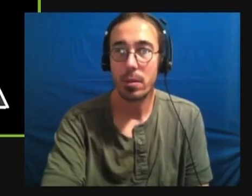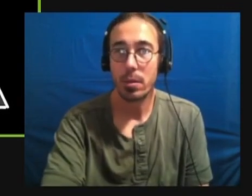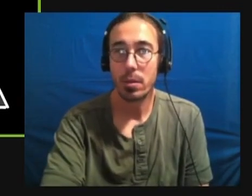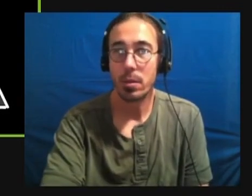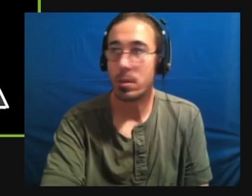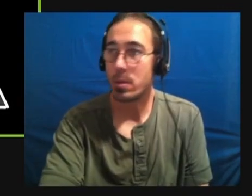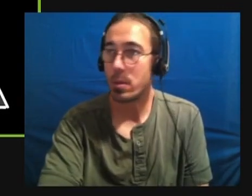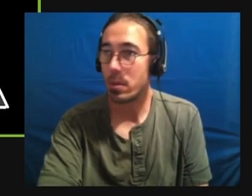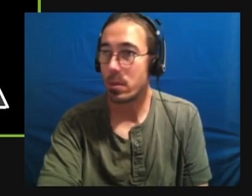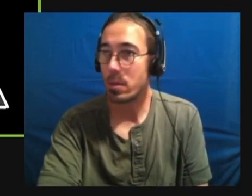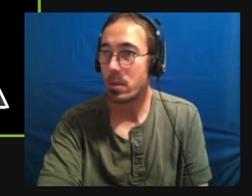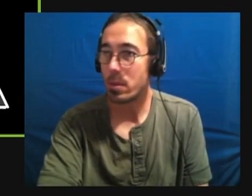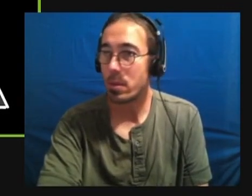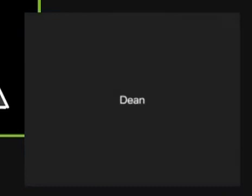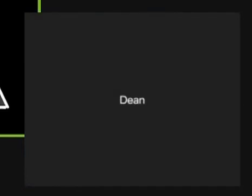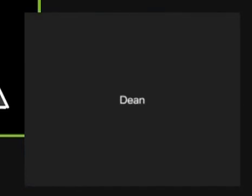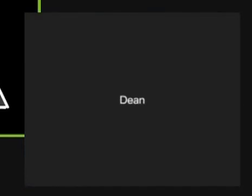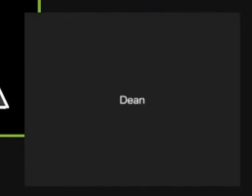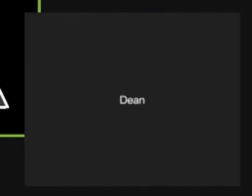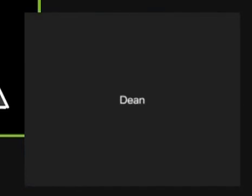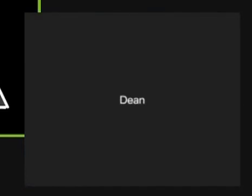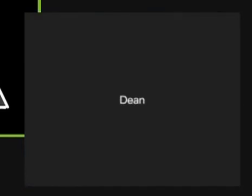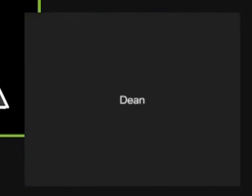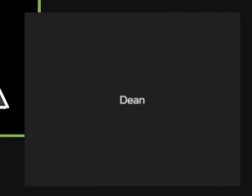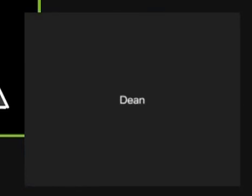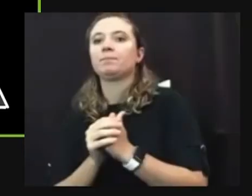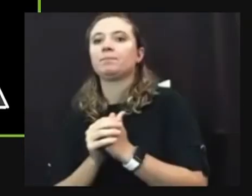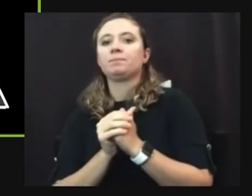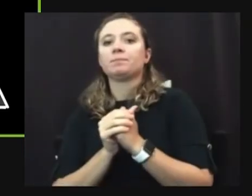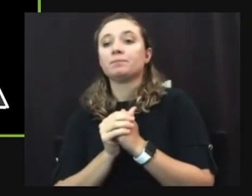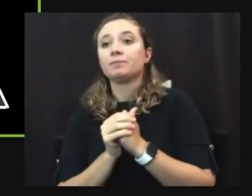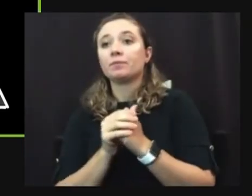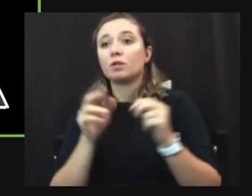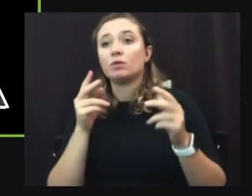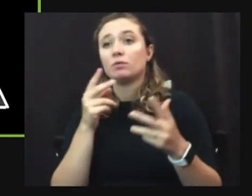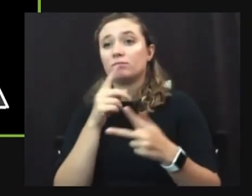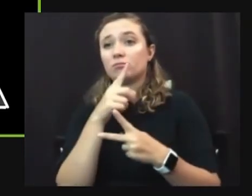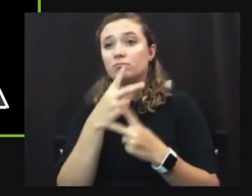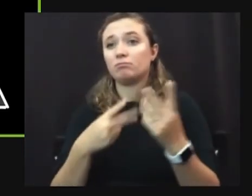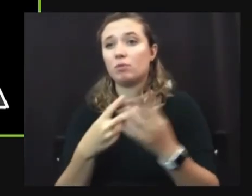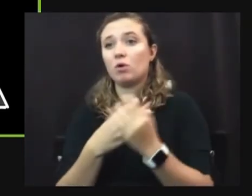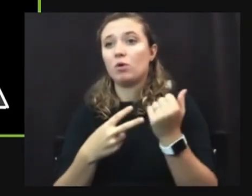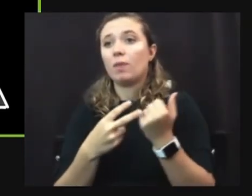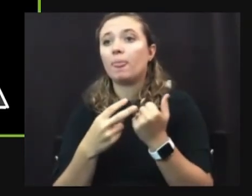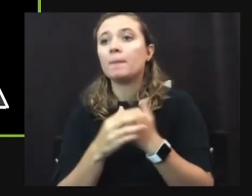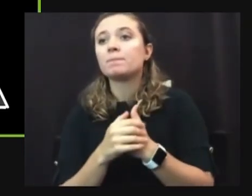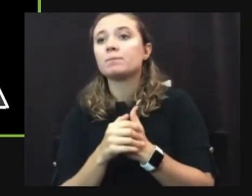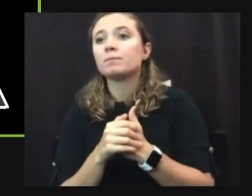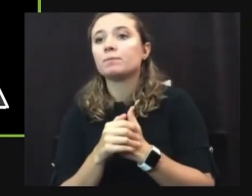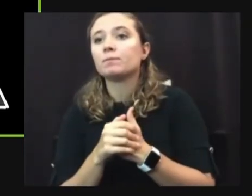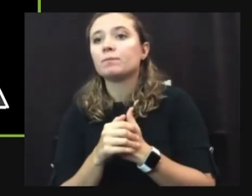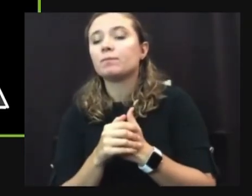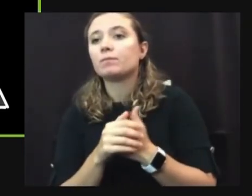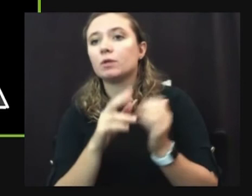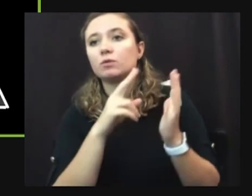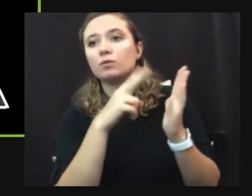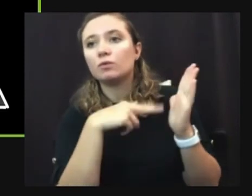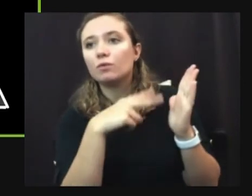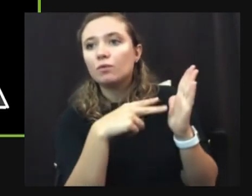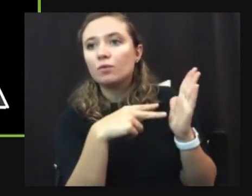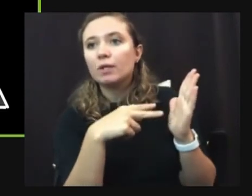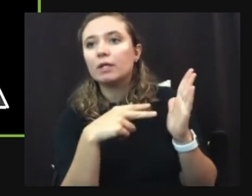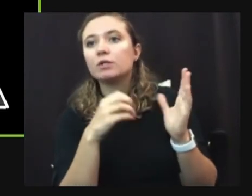divest, include or exclude, or validate or invalidate a person or identity group based on emotional relatedness